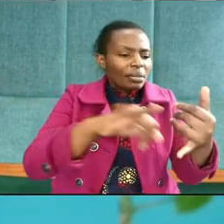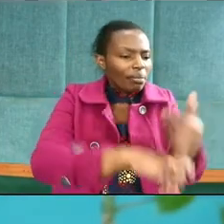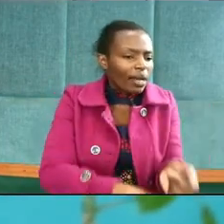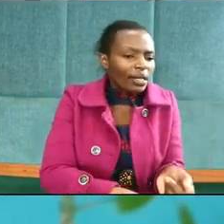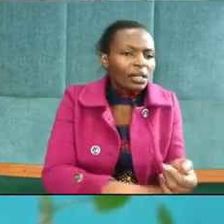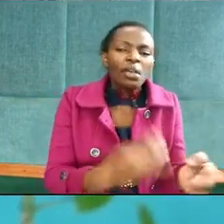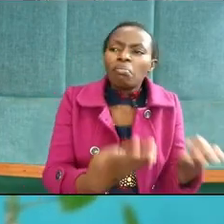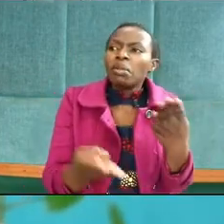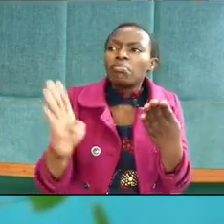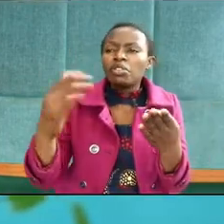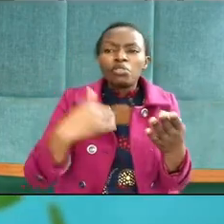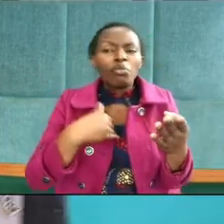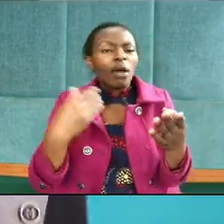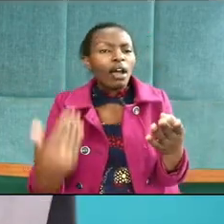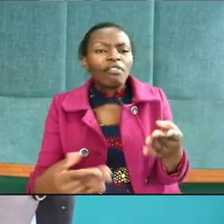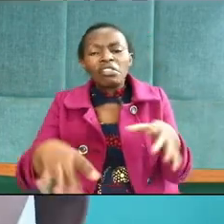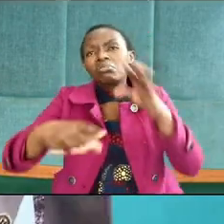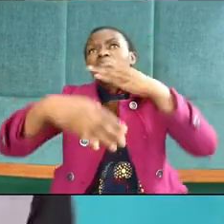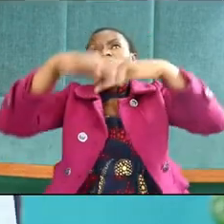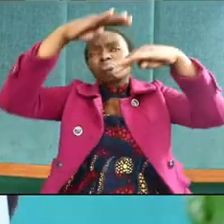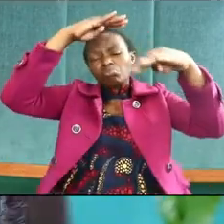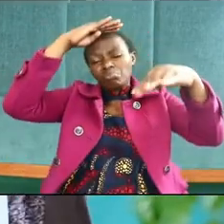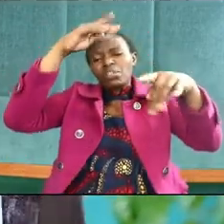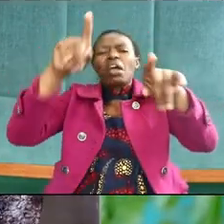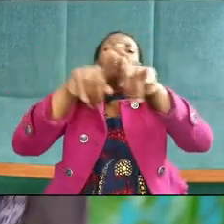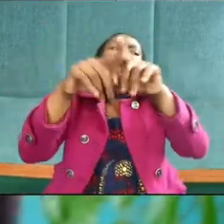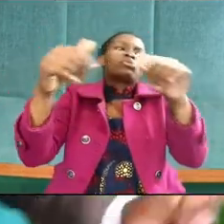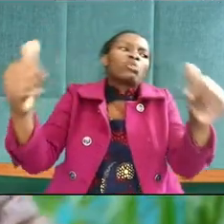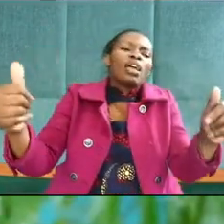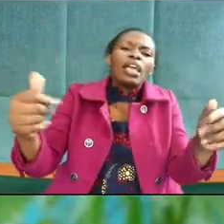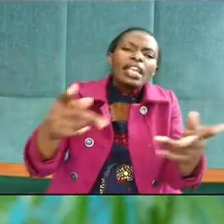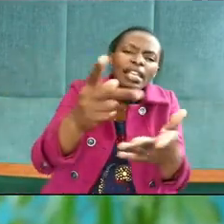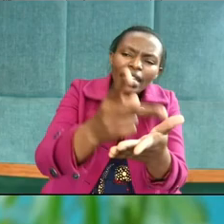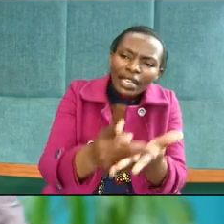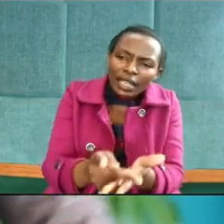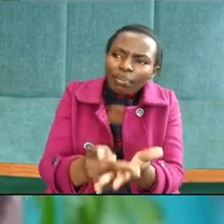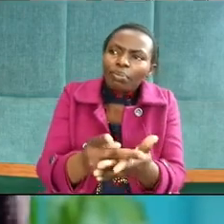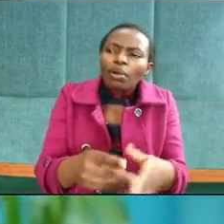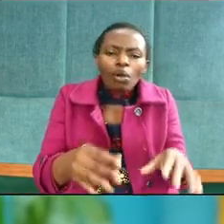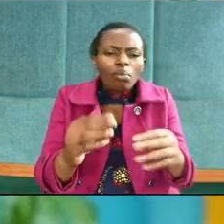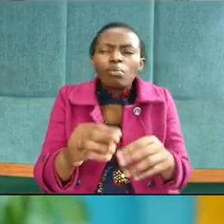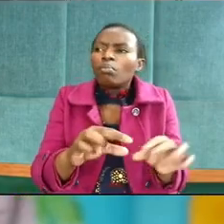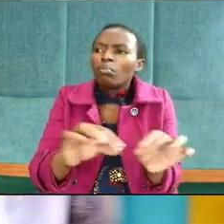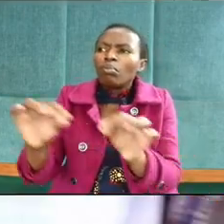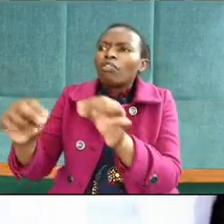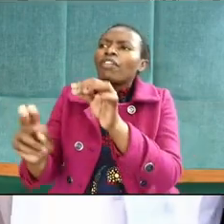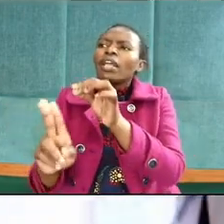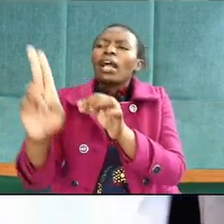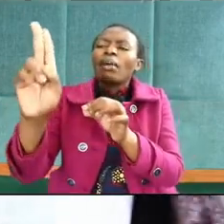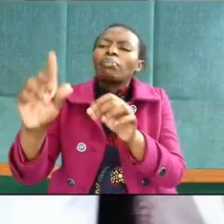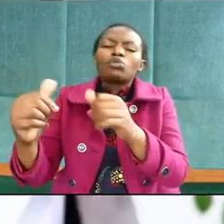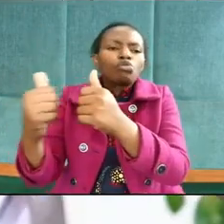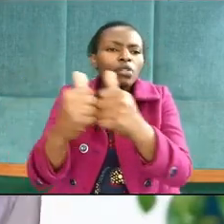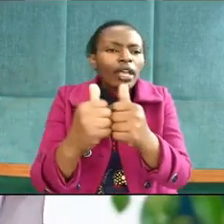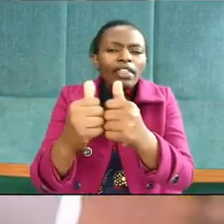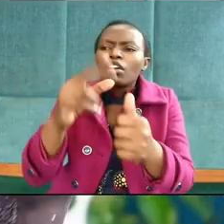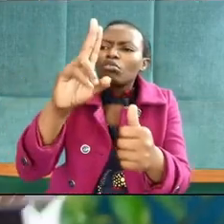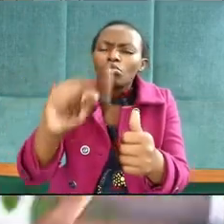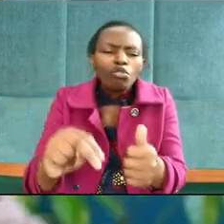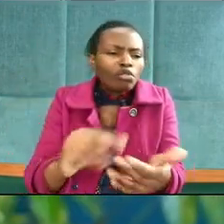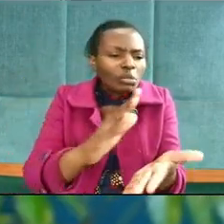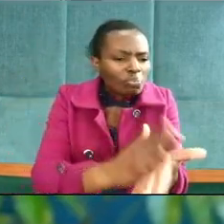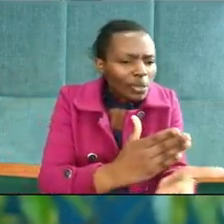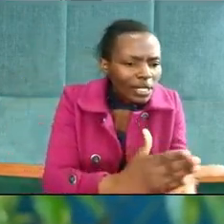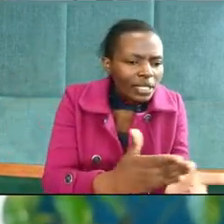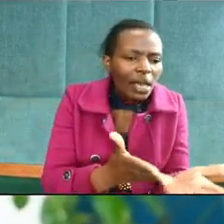a bachelor's degree, keep moving up together. Let there be no big space